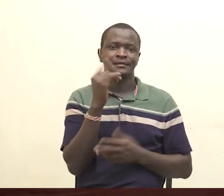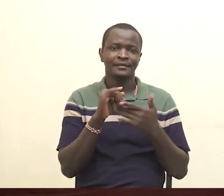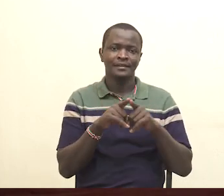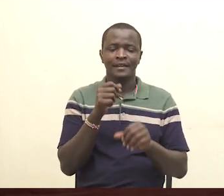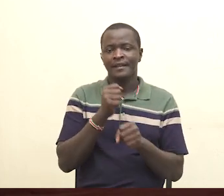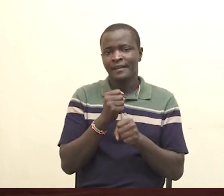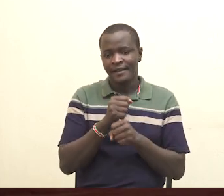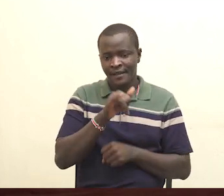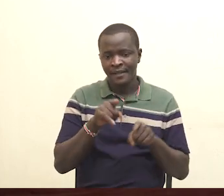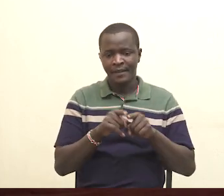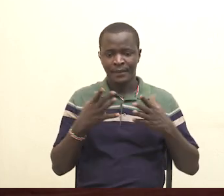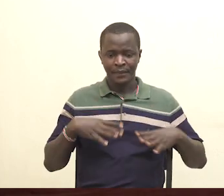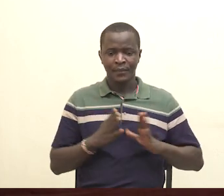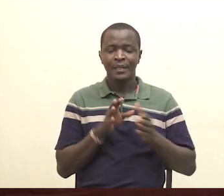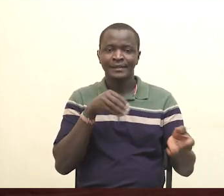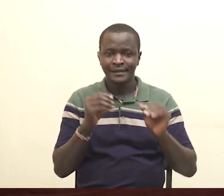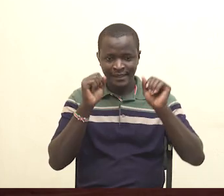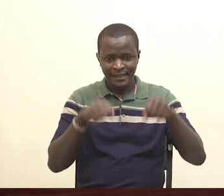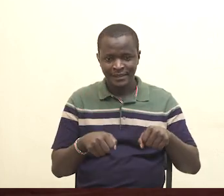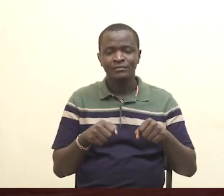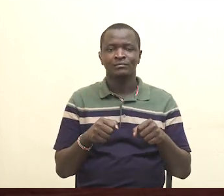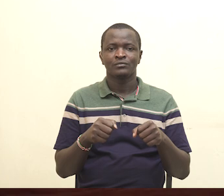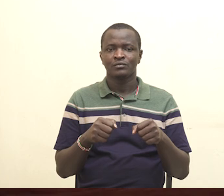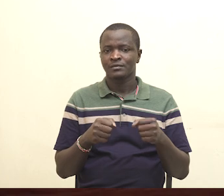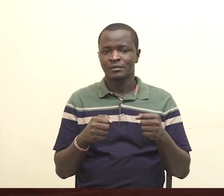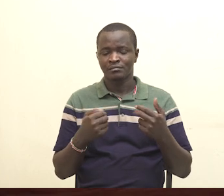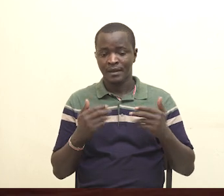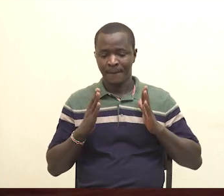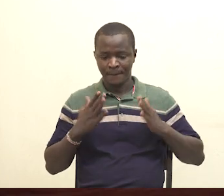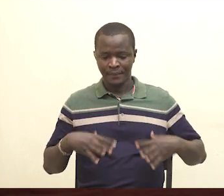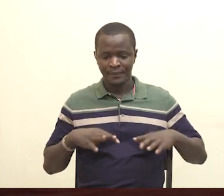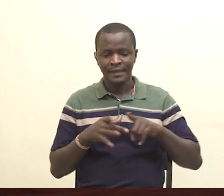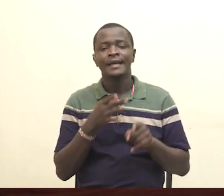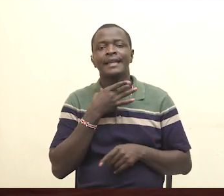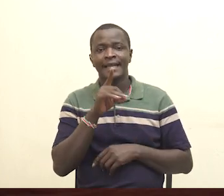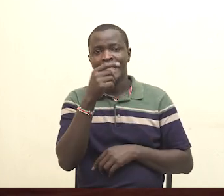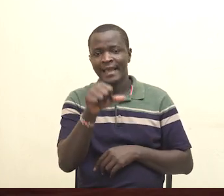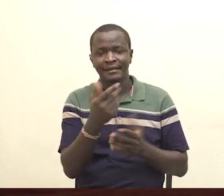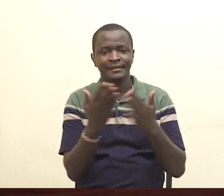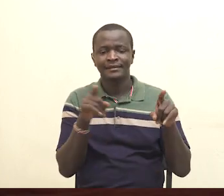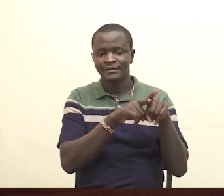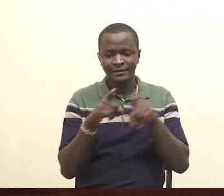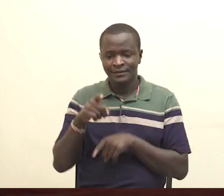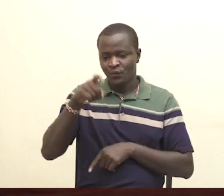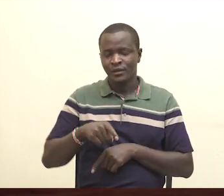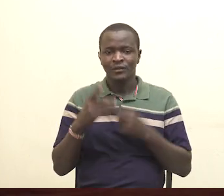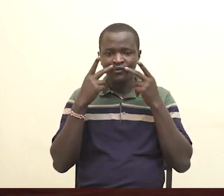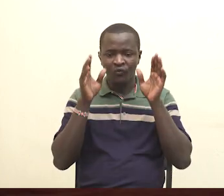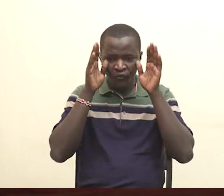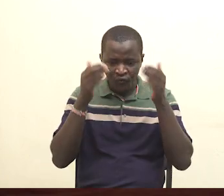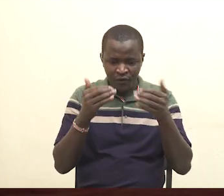that we people living with disability are human beings like any other. And also we need attention, we